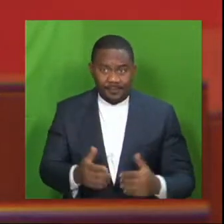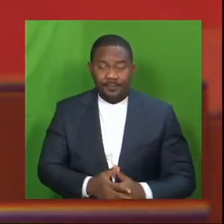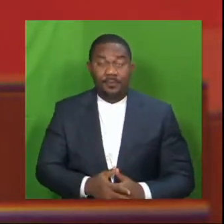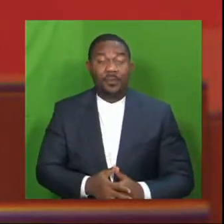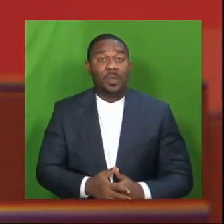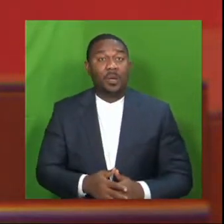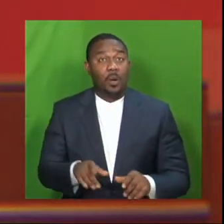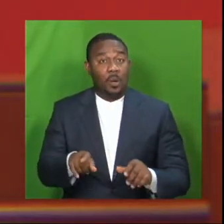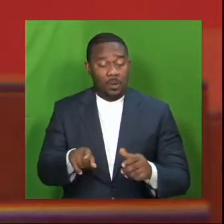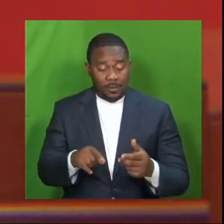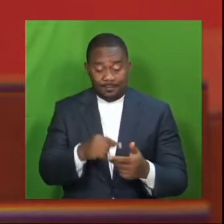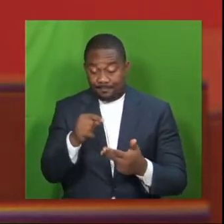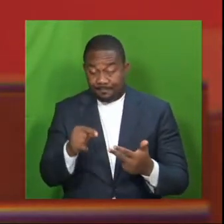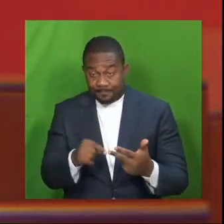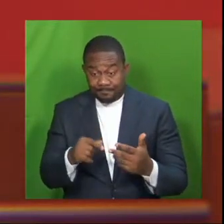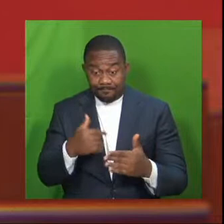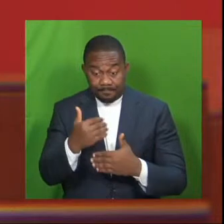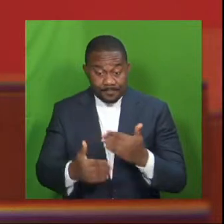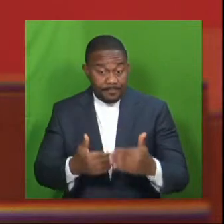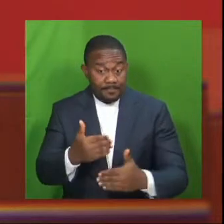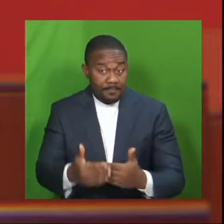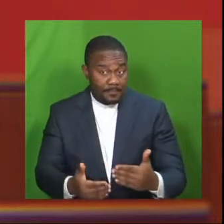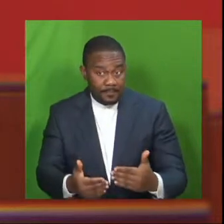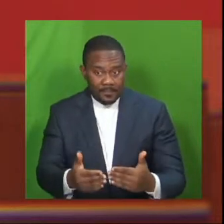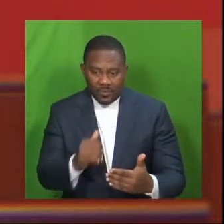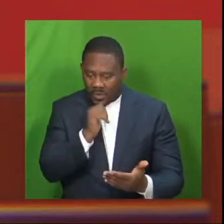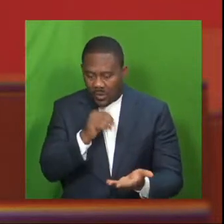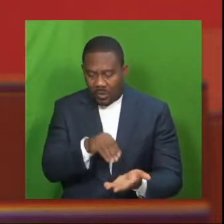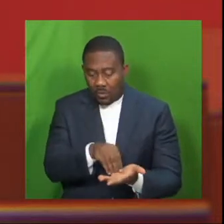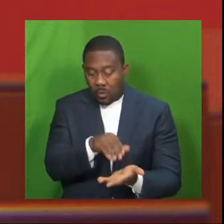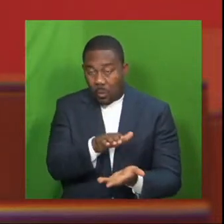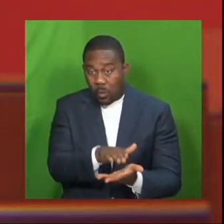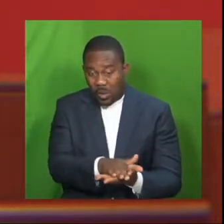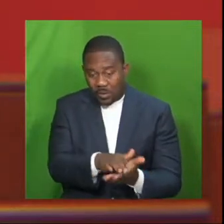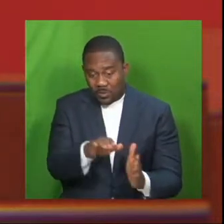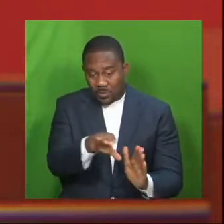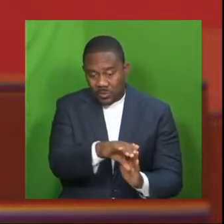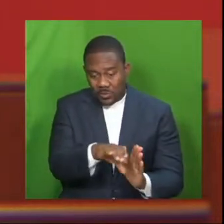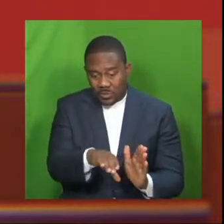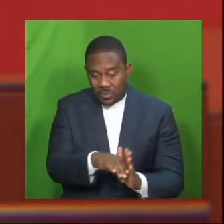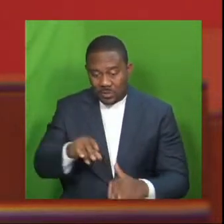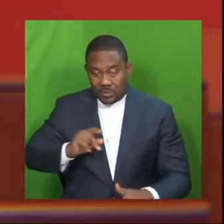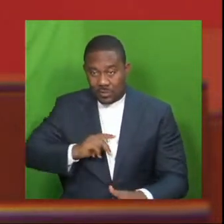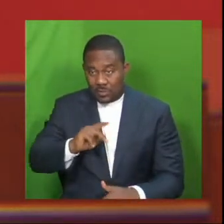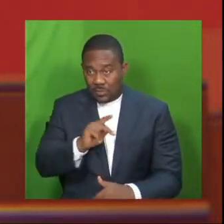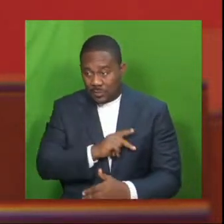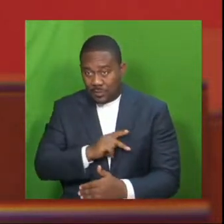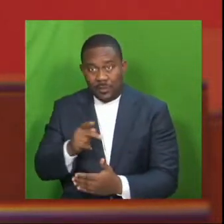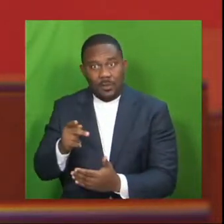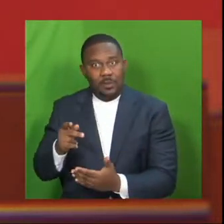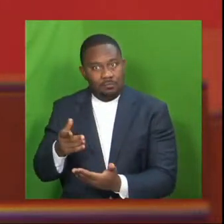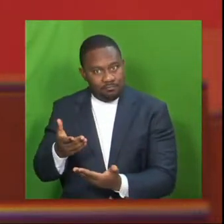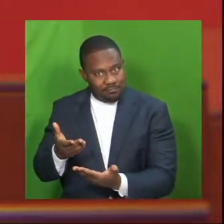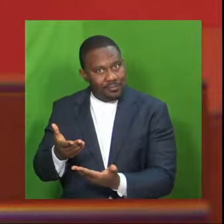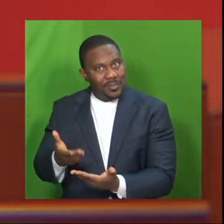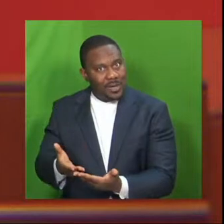procedure, which is not outlined, are made as proposals.